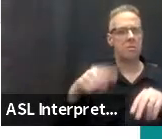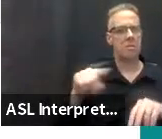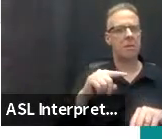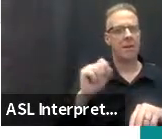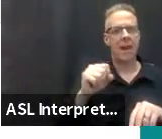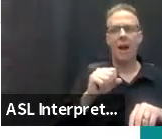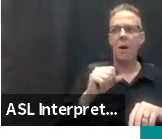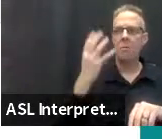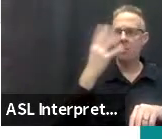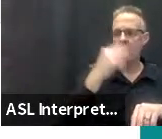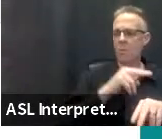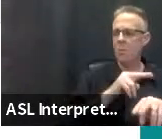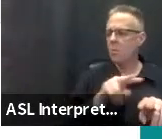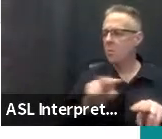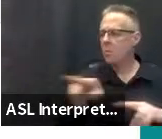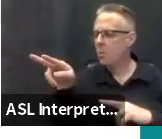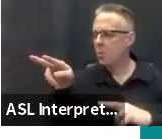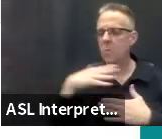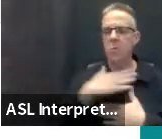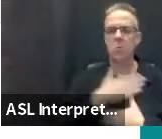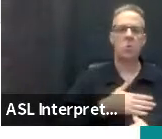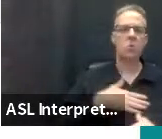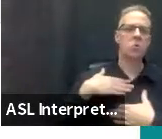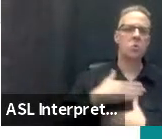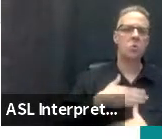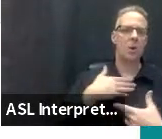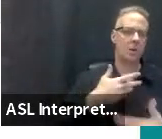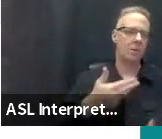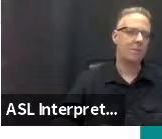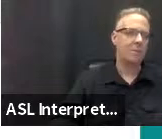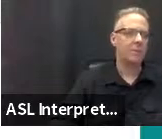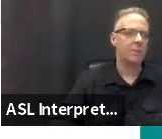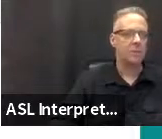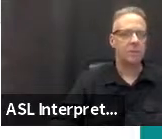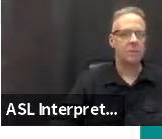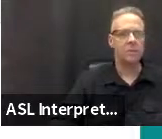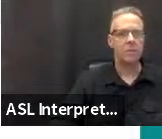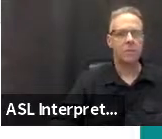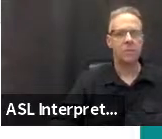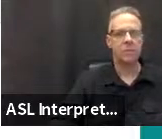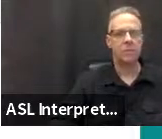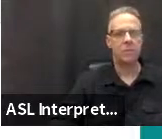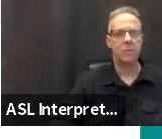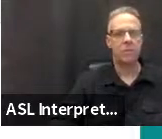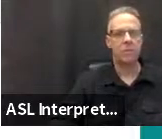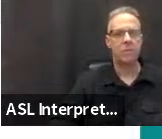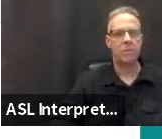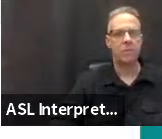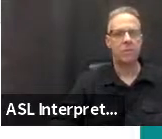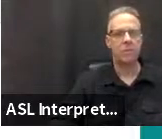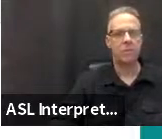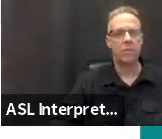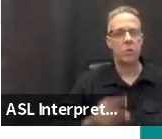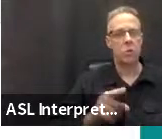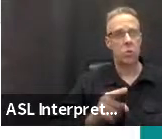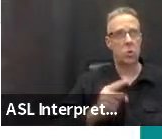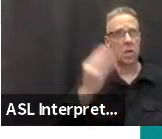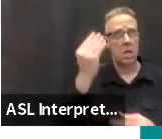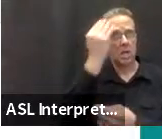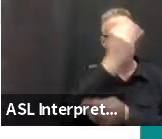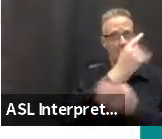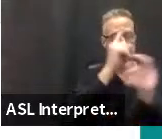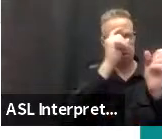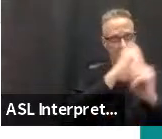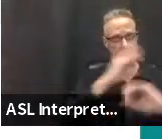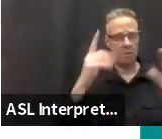can look out and enjoy the views from. So think about what that might be like when you're on